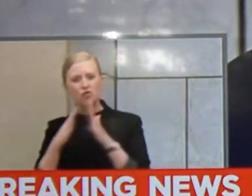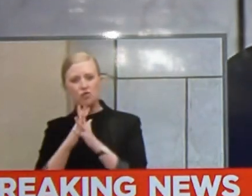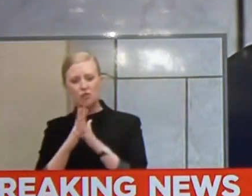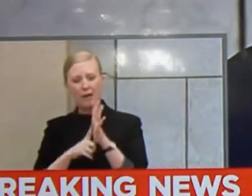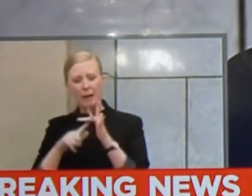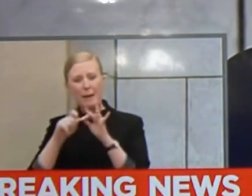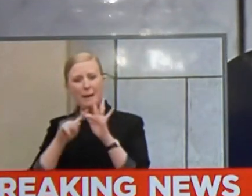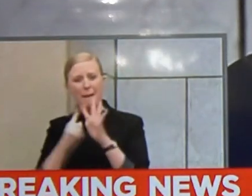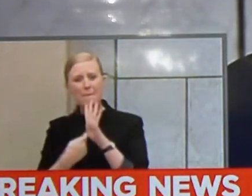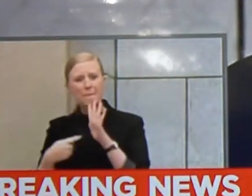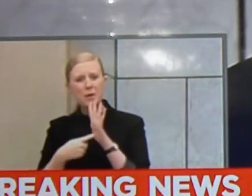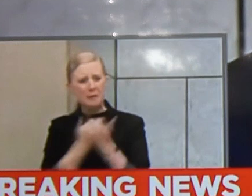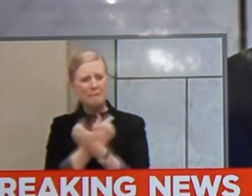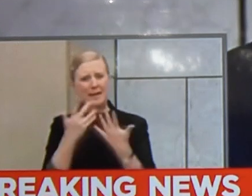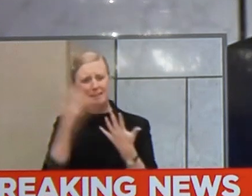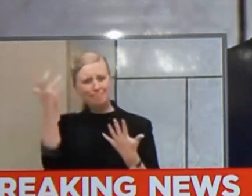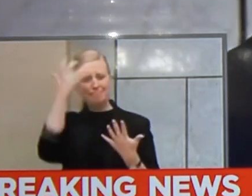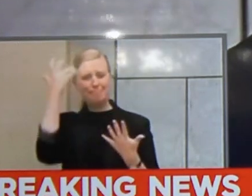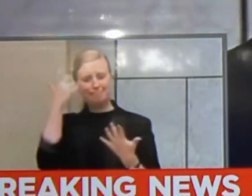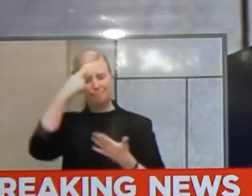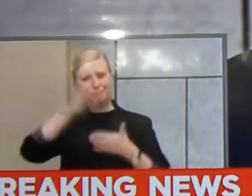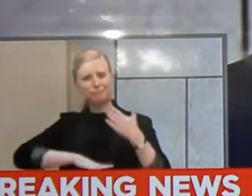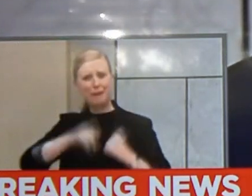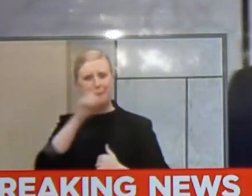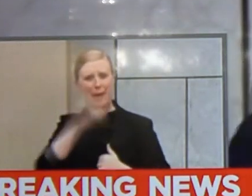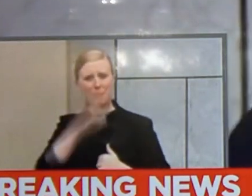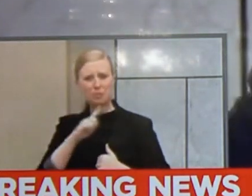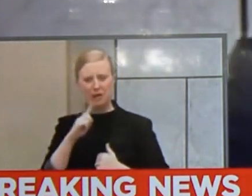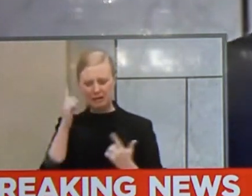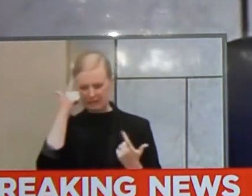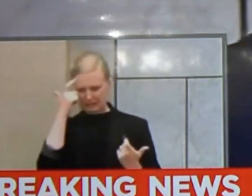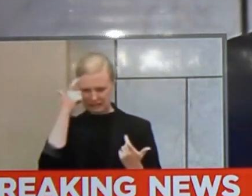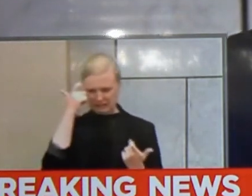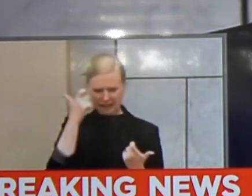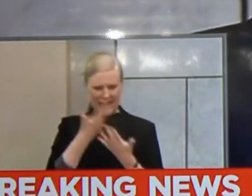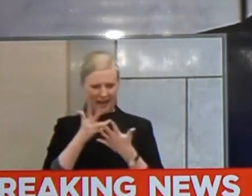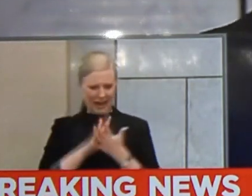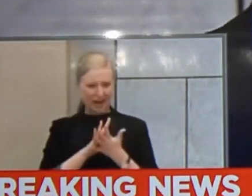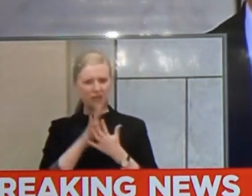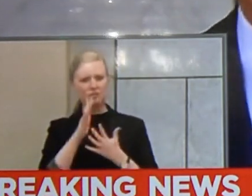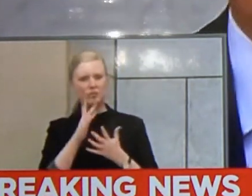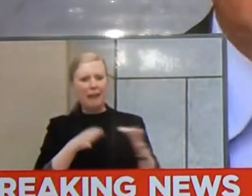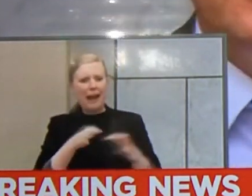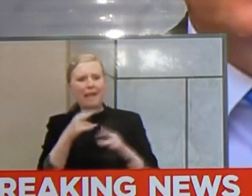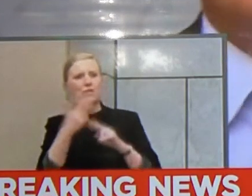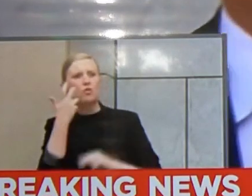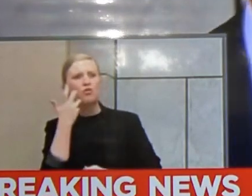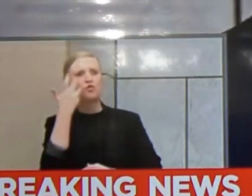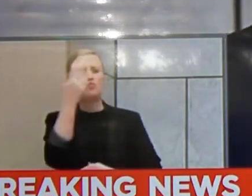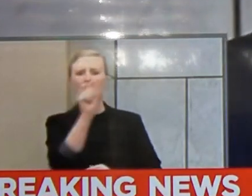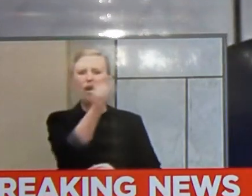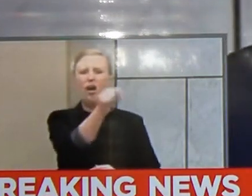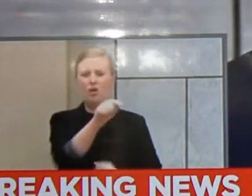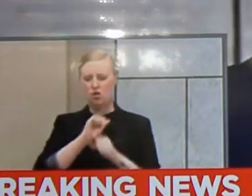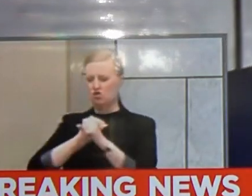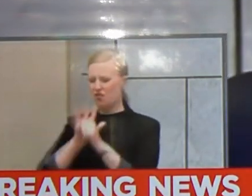to do to get the economy back up and running again on the other side of that. And then there'll be a phase after that, which will be a return, hopefully, to some form